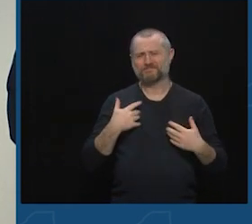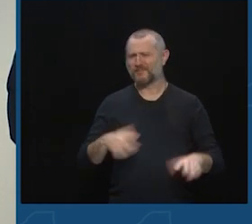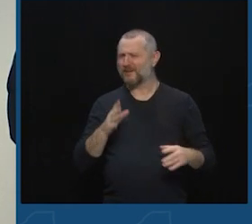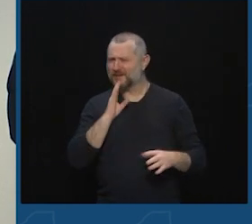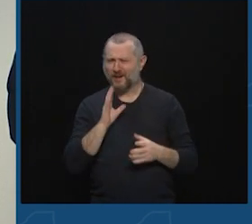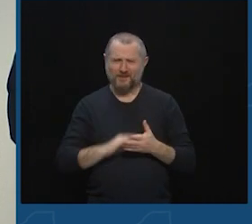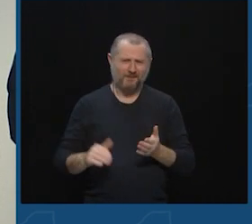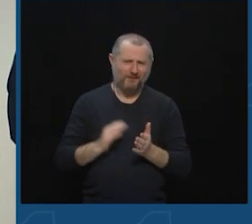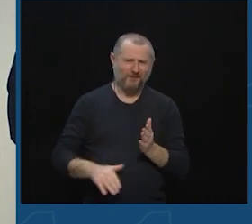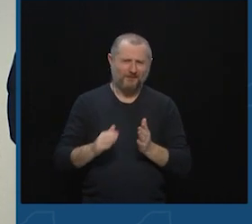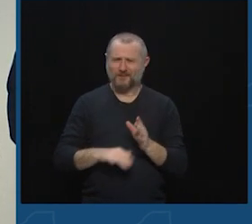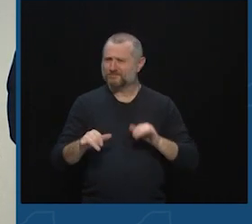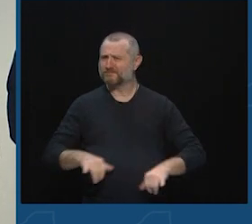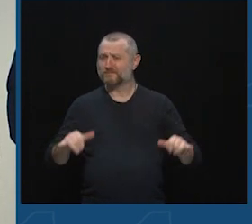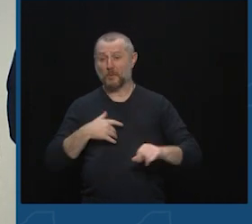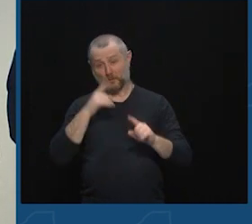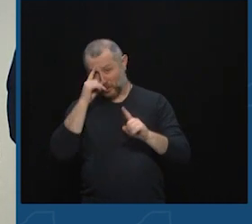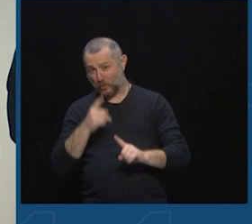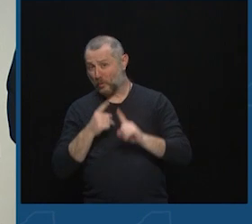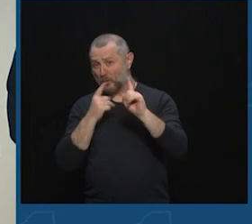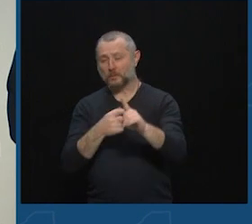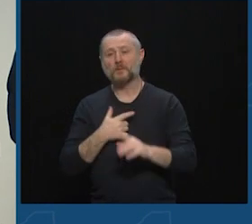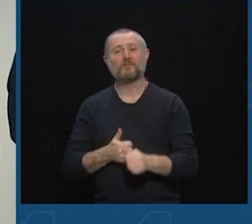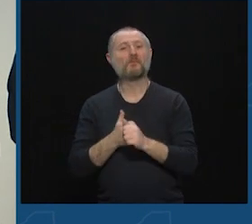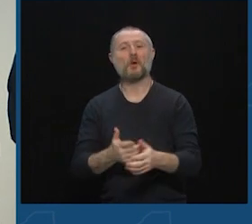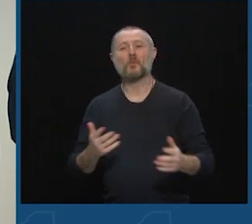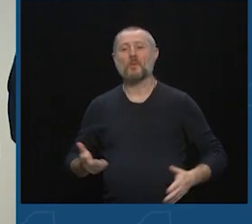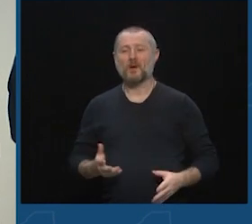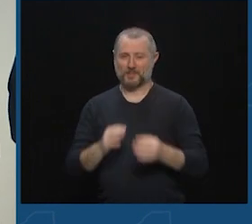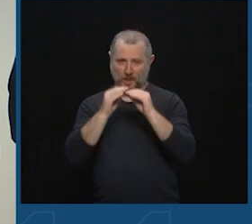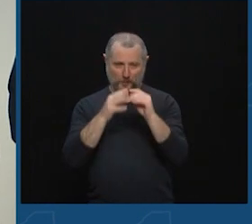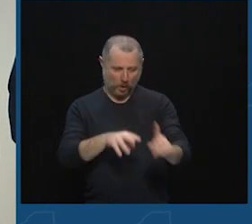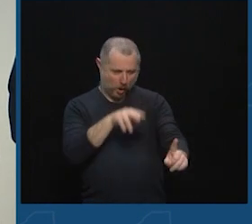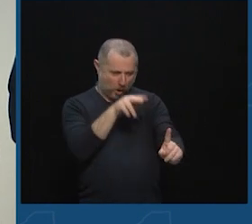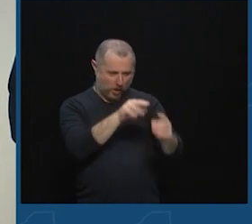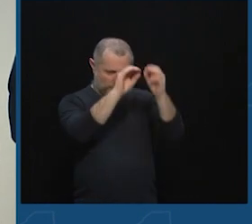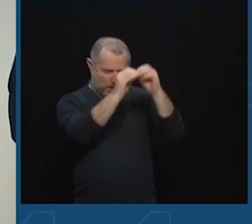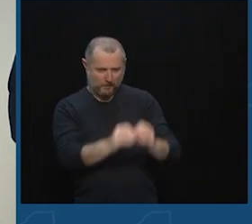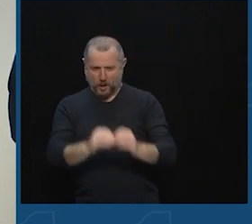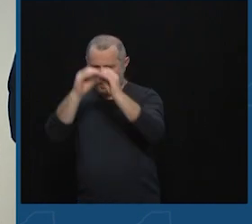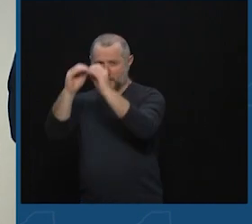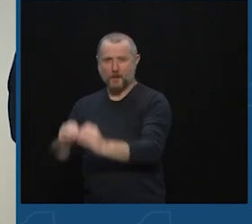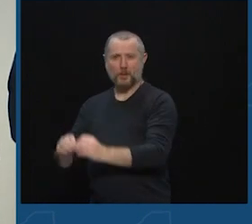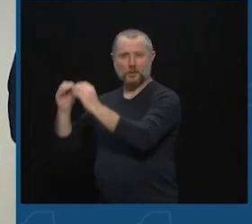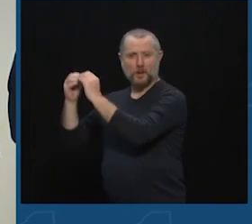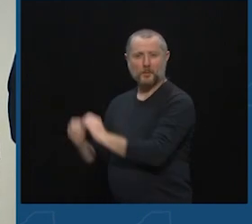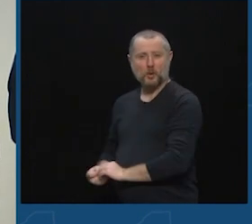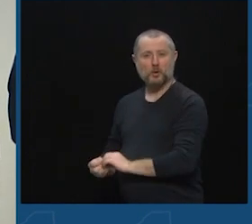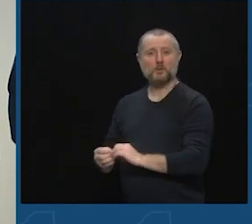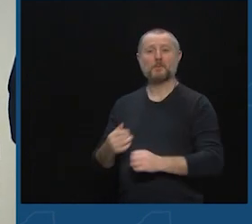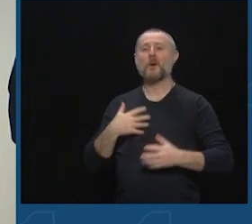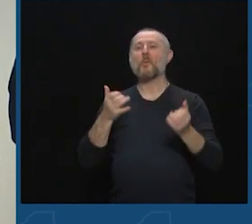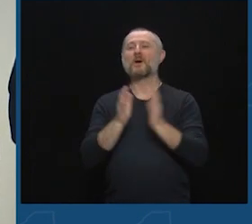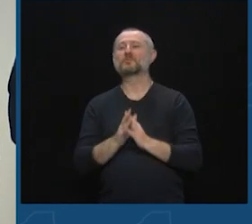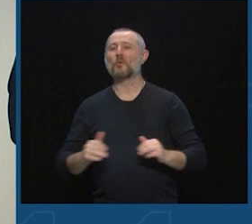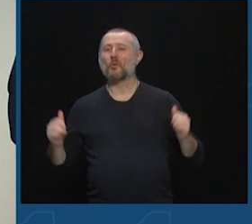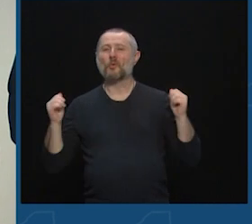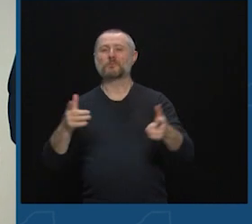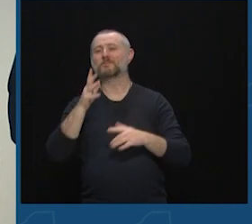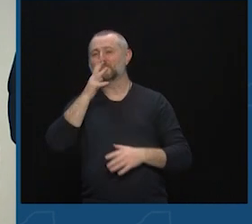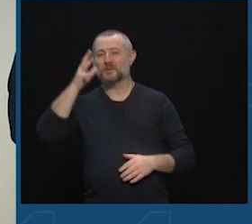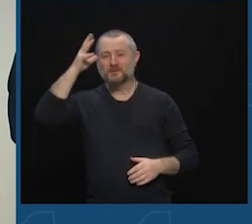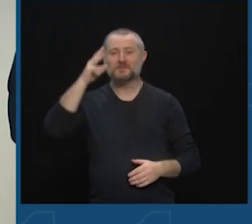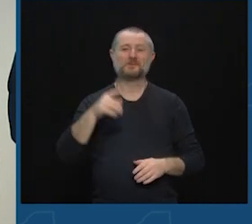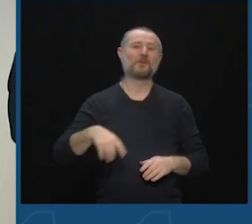continue looking at the metrics. And the one thing I'm asking all parents to do, and the pediatricians who advise them, let's get